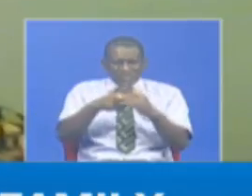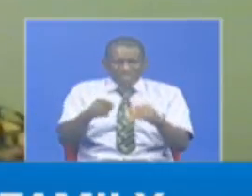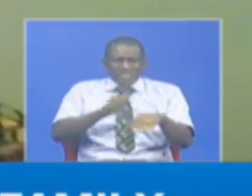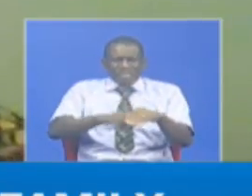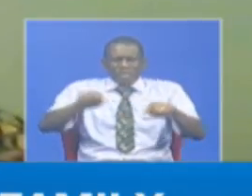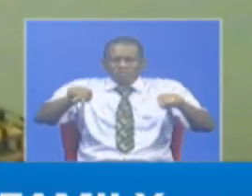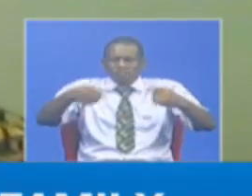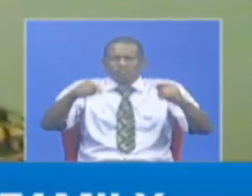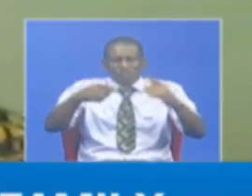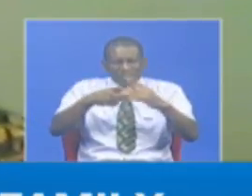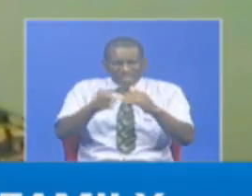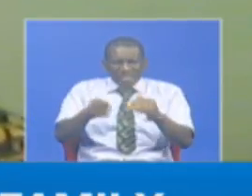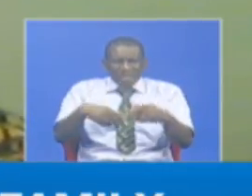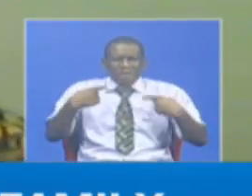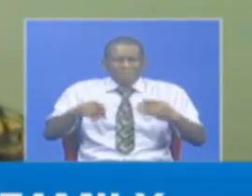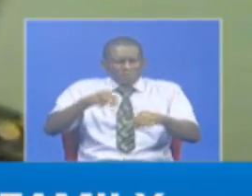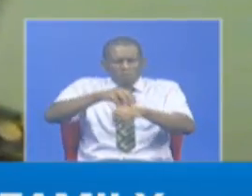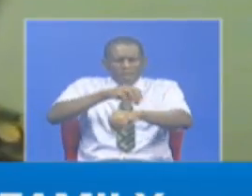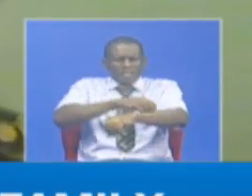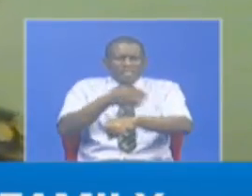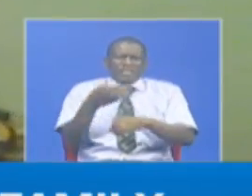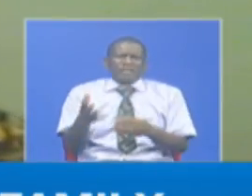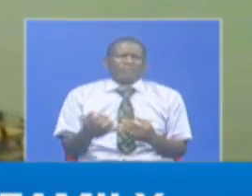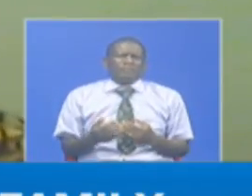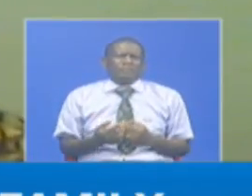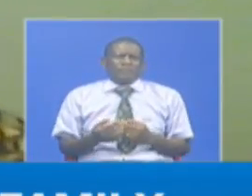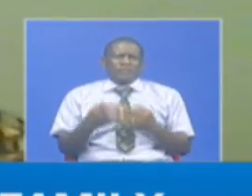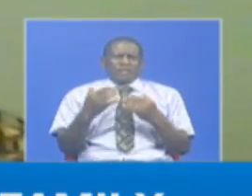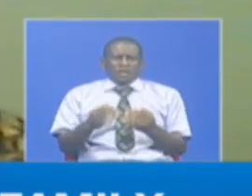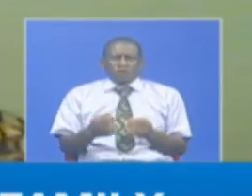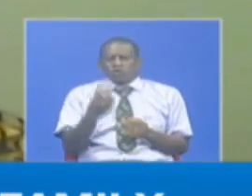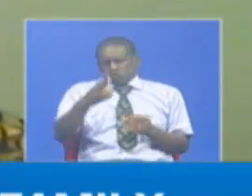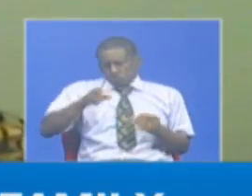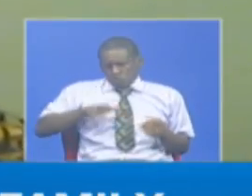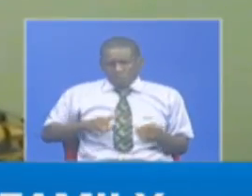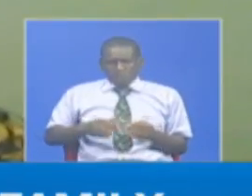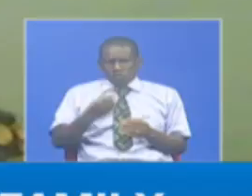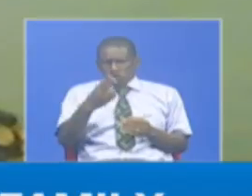out, people were injured there. Apparently, two women.